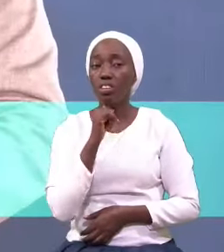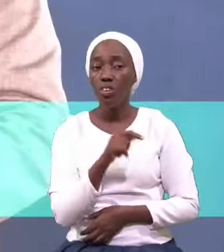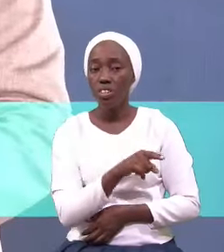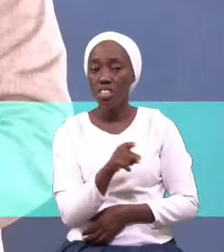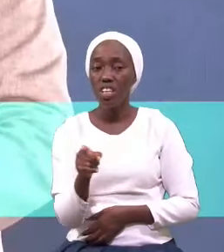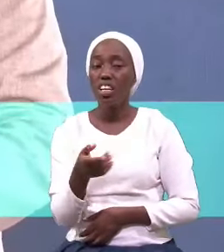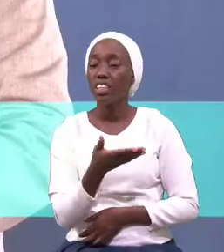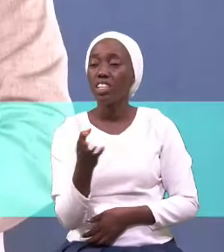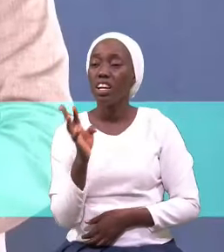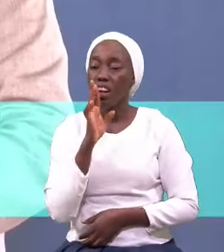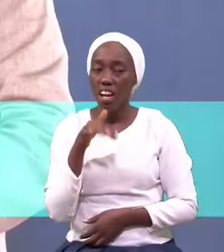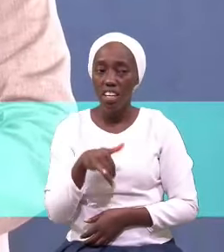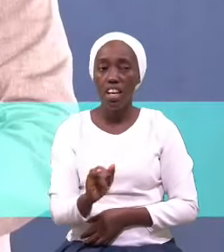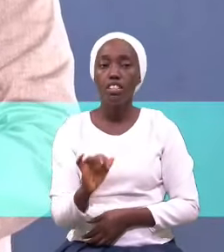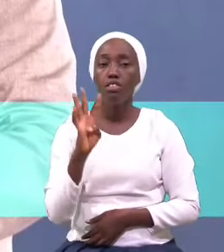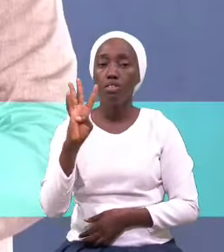yet 4 months.